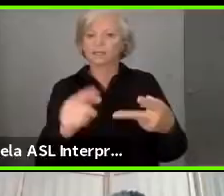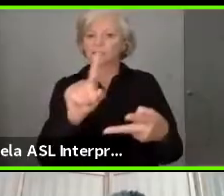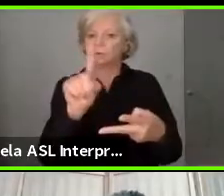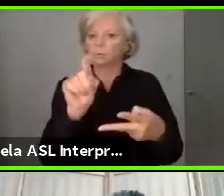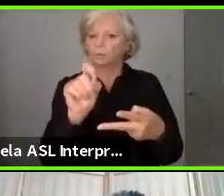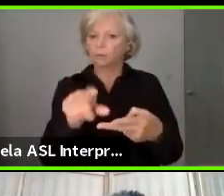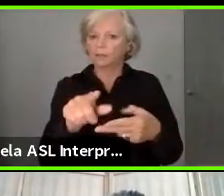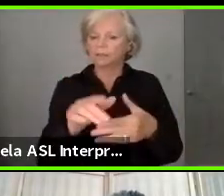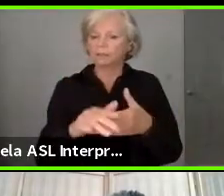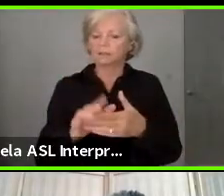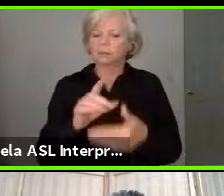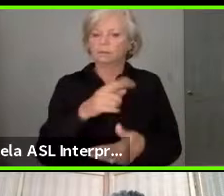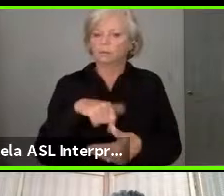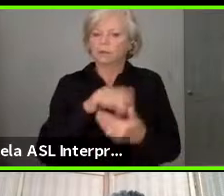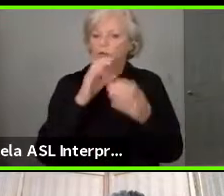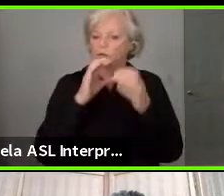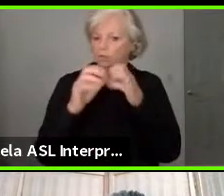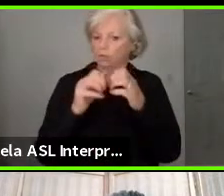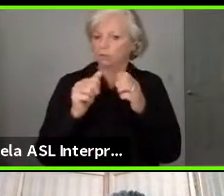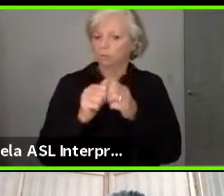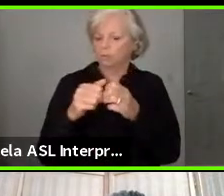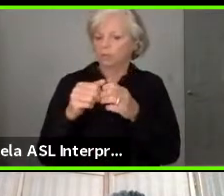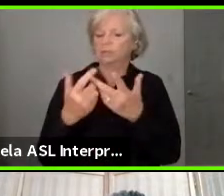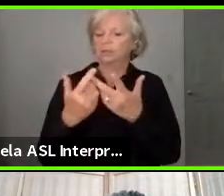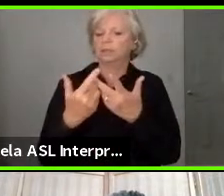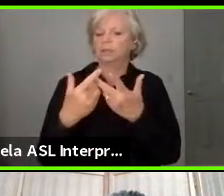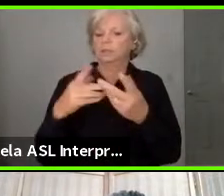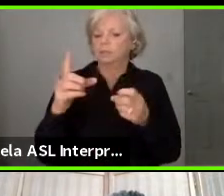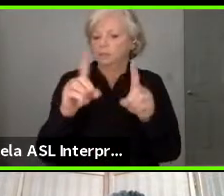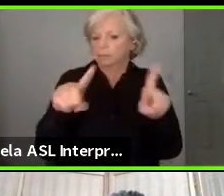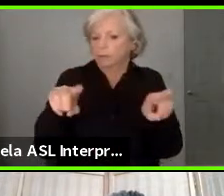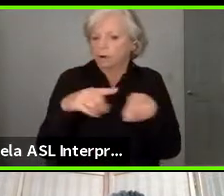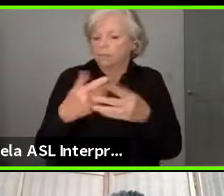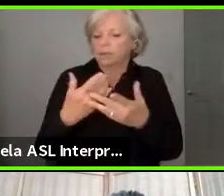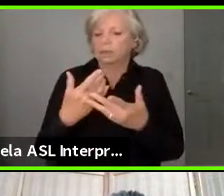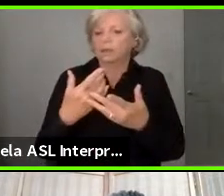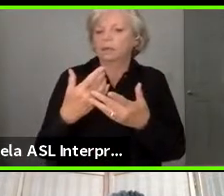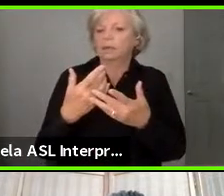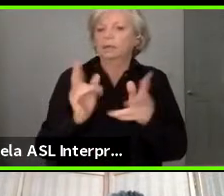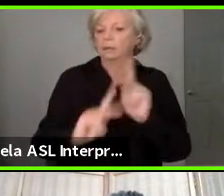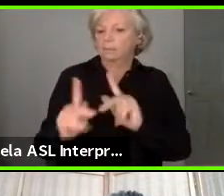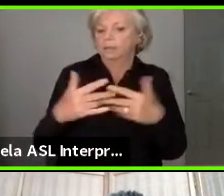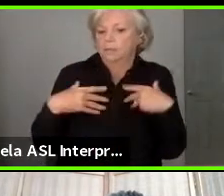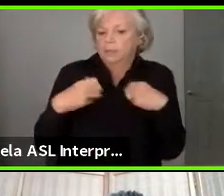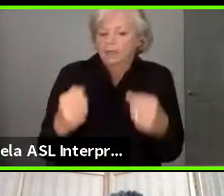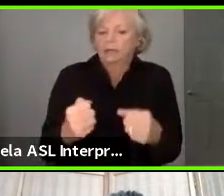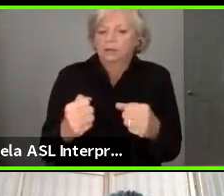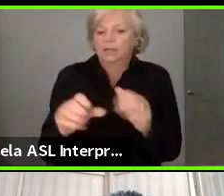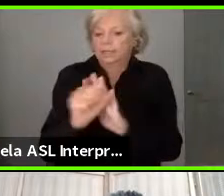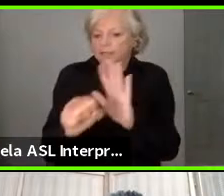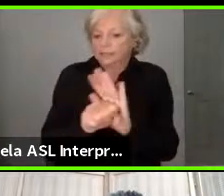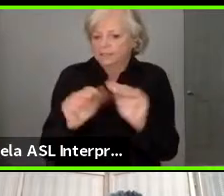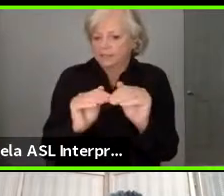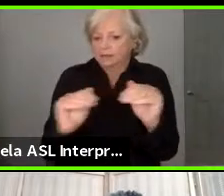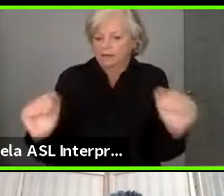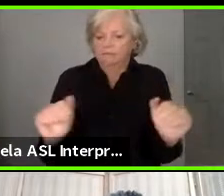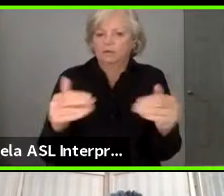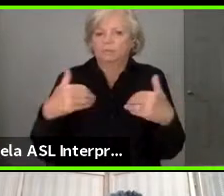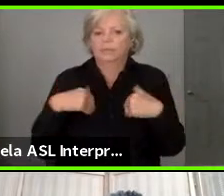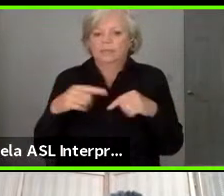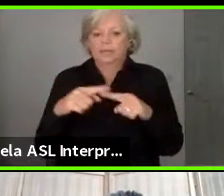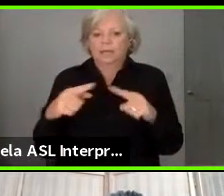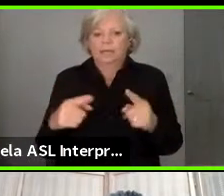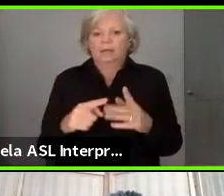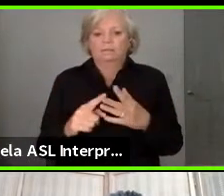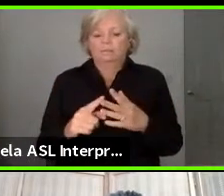communicating with the Department of Public Health at the state level, and they are considering a pilot project that